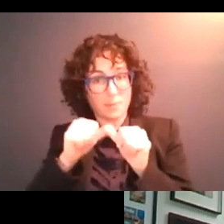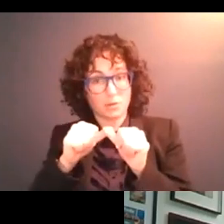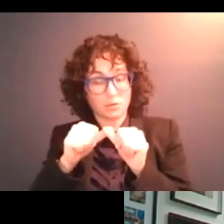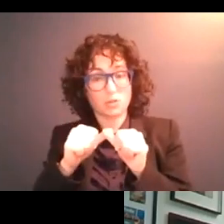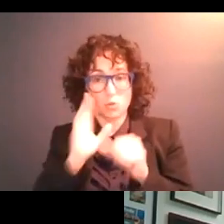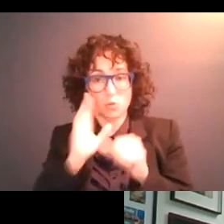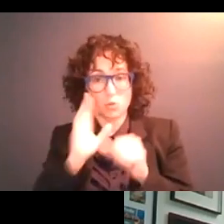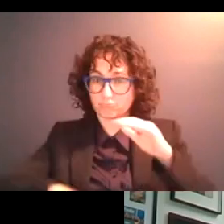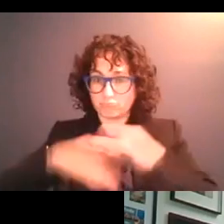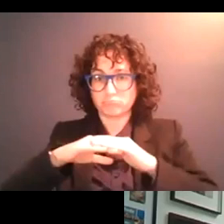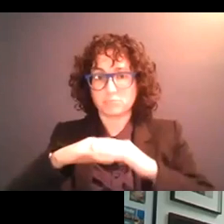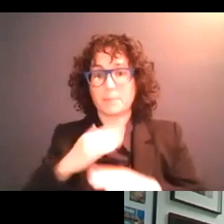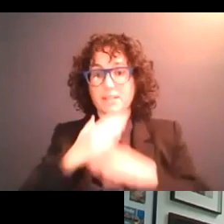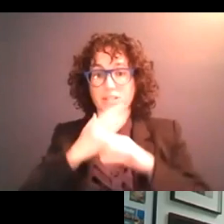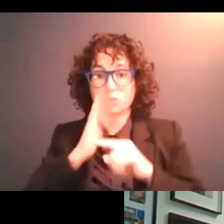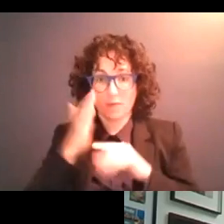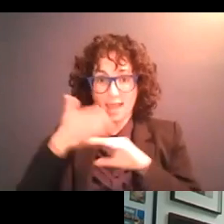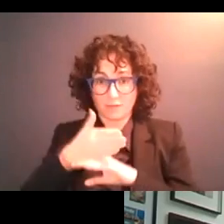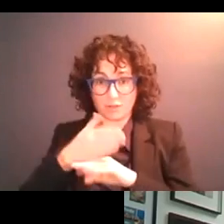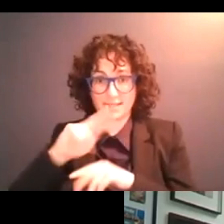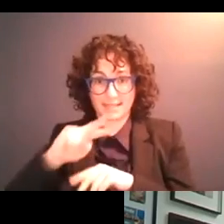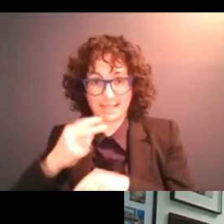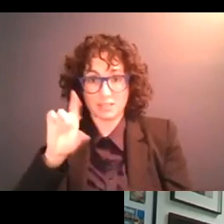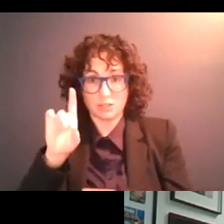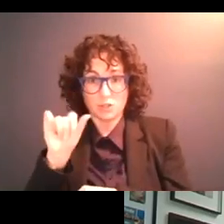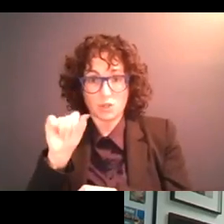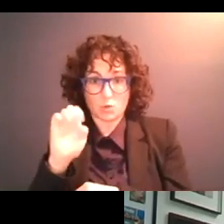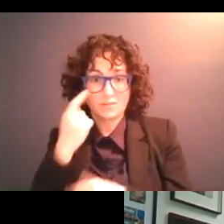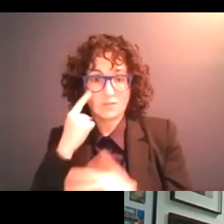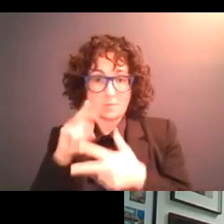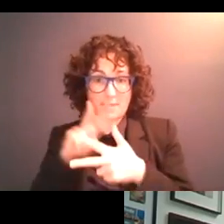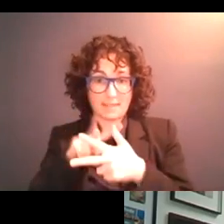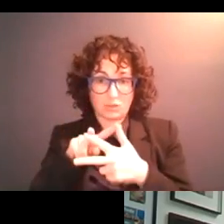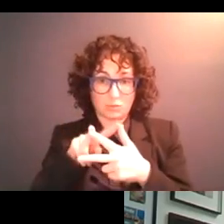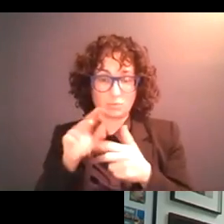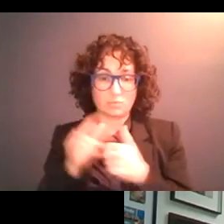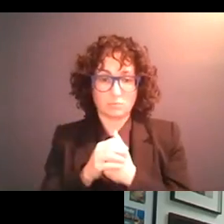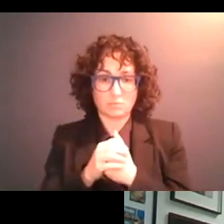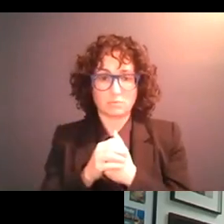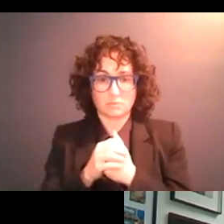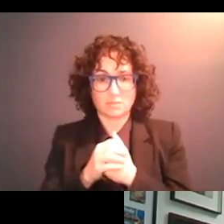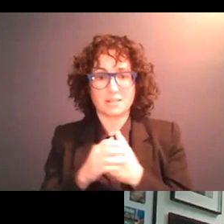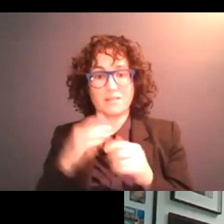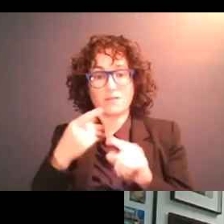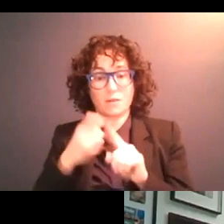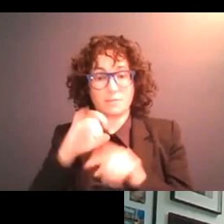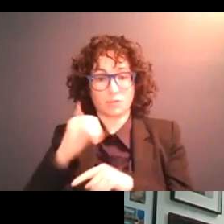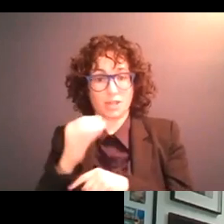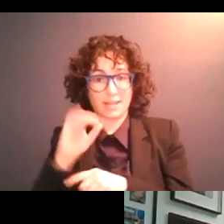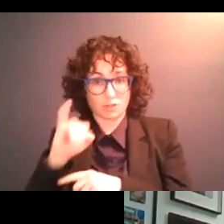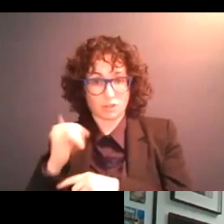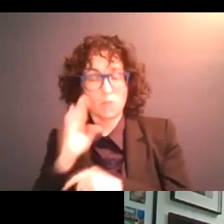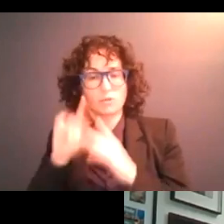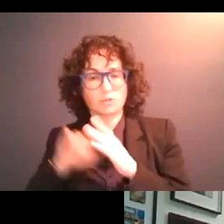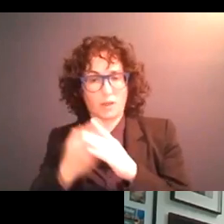the maximum protection after the second dose of the previous two, Pfizer and Moderna. And from J&J, you start getting the protection